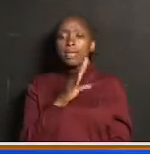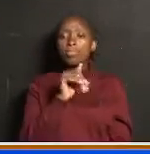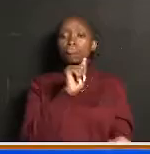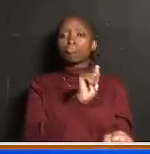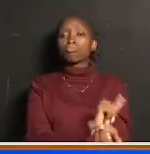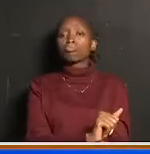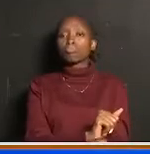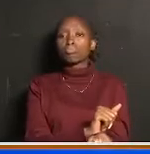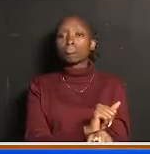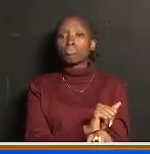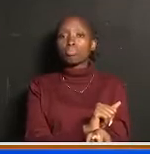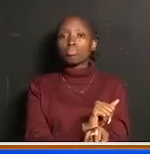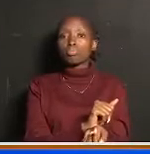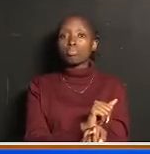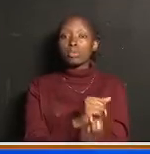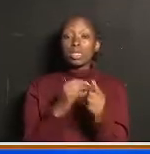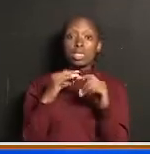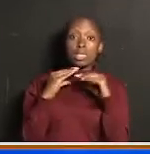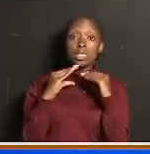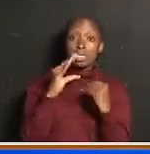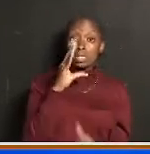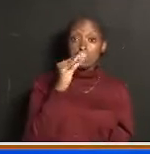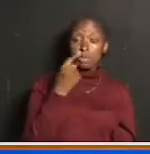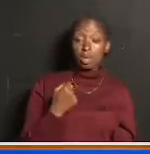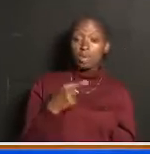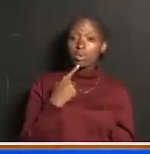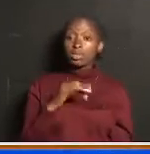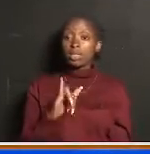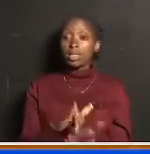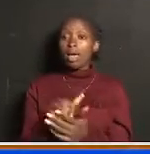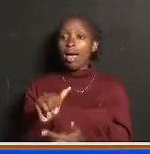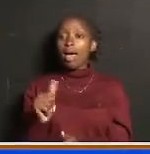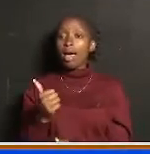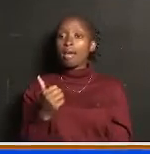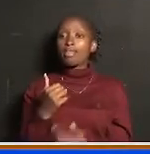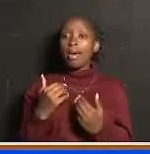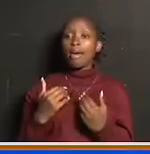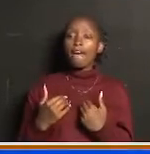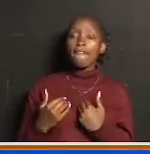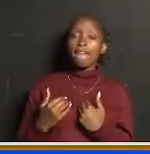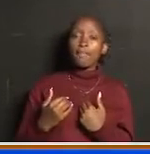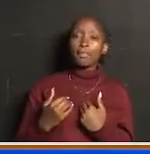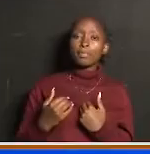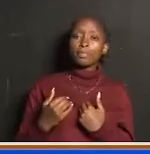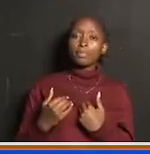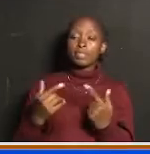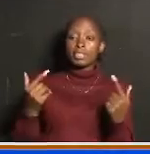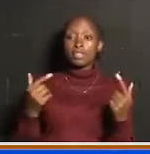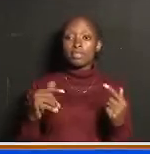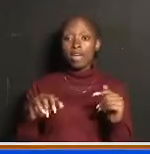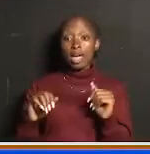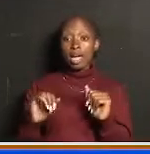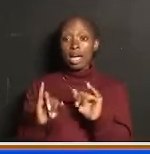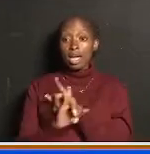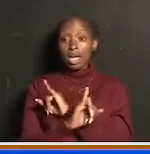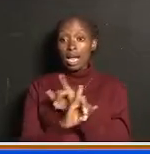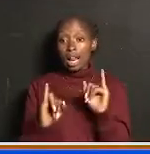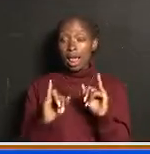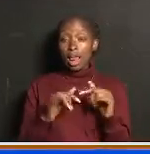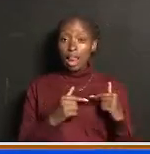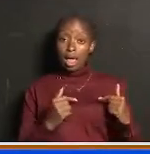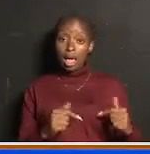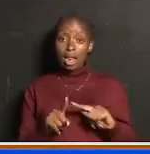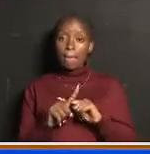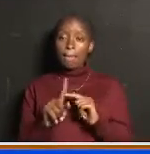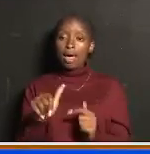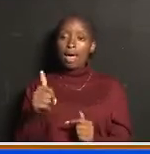Speaker, tunasema ya kwamba kuna wengine nia zao ni safi. Lakini wengi wao tumekuja tumeona sasa kwamba ni kwa